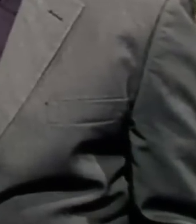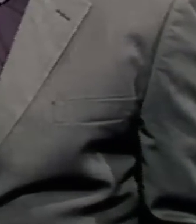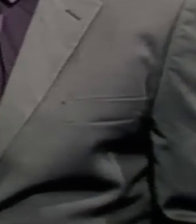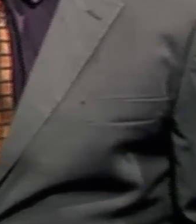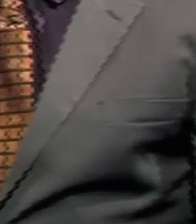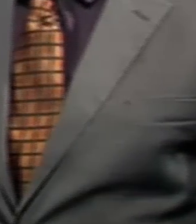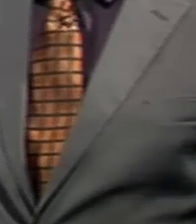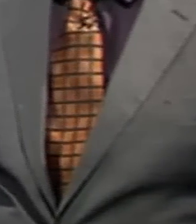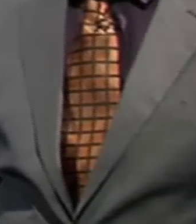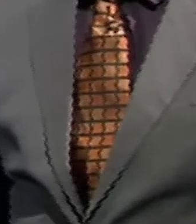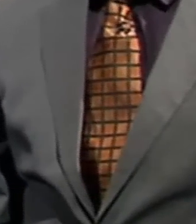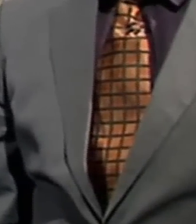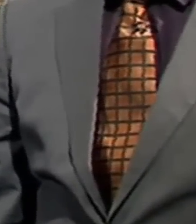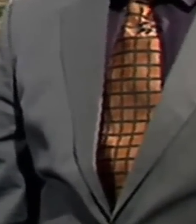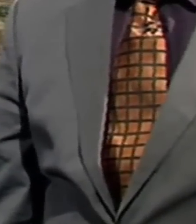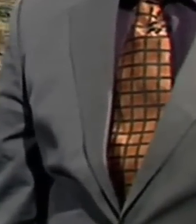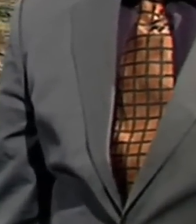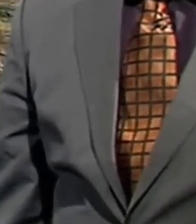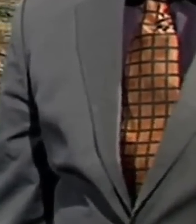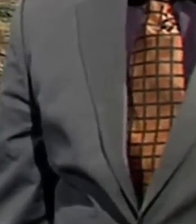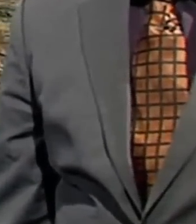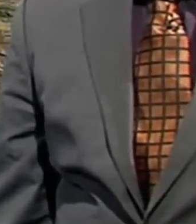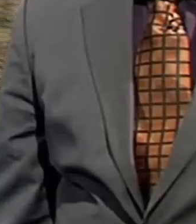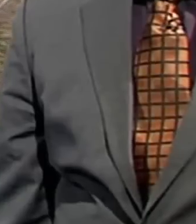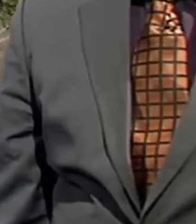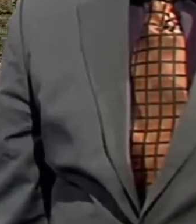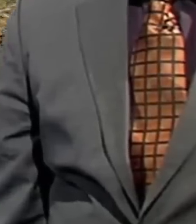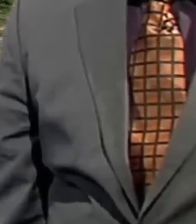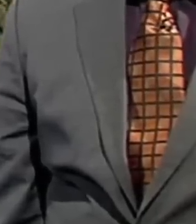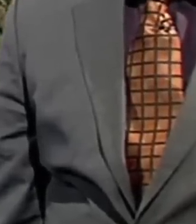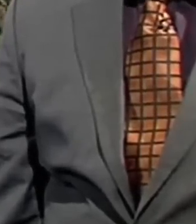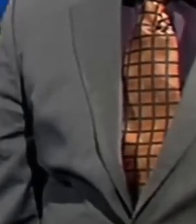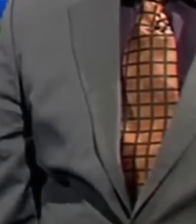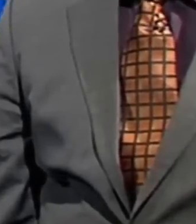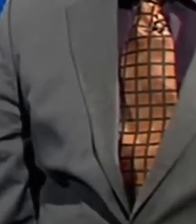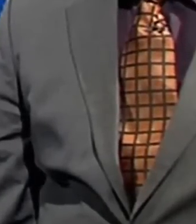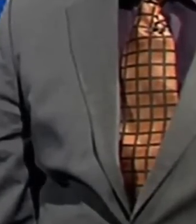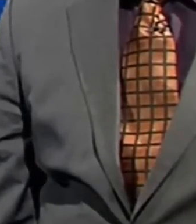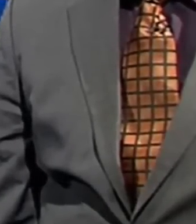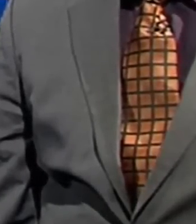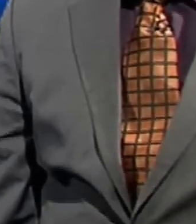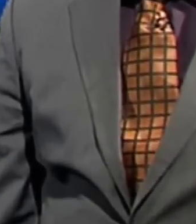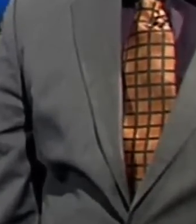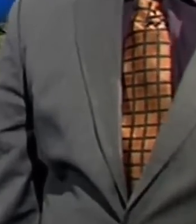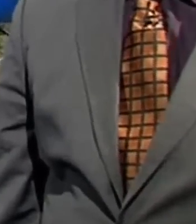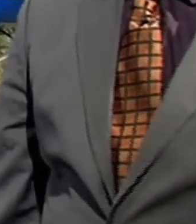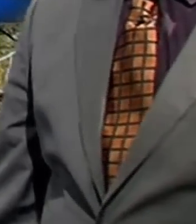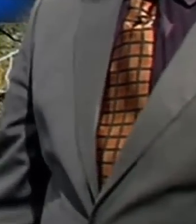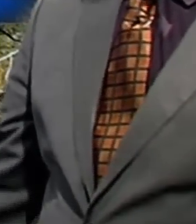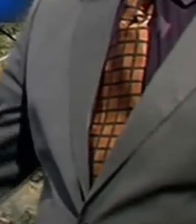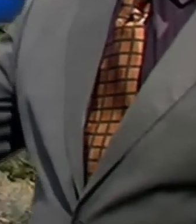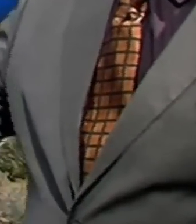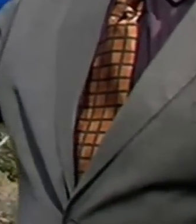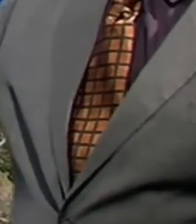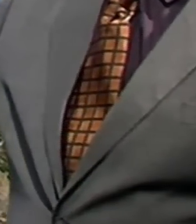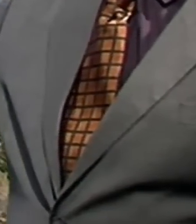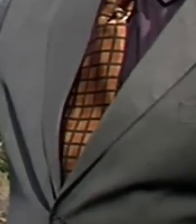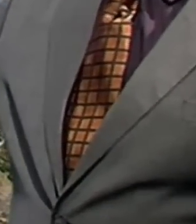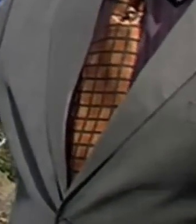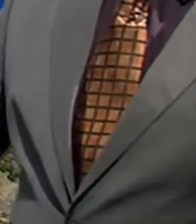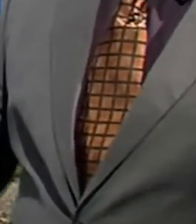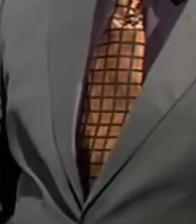teng ho tla ba le maemo a hleng a batla a phodile mme ka hare ho province Kapa Leboya re ka lebella hore province ya Kapa Leboya e be le maemo a hleng a phodile dibakeng tsena